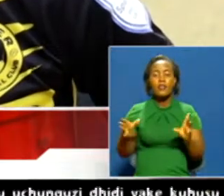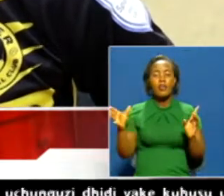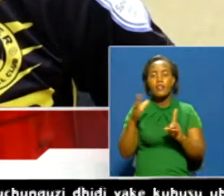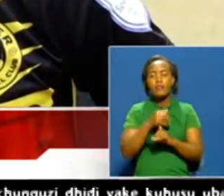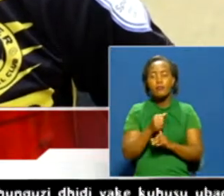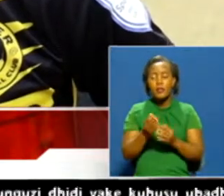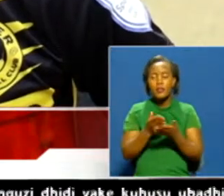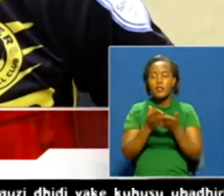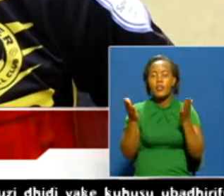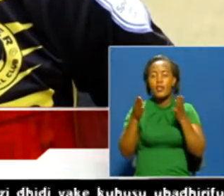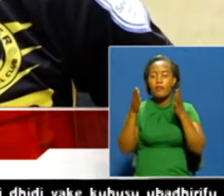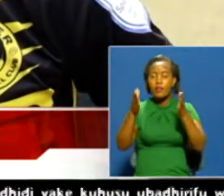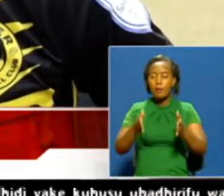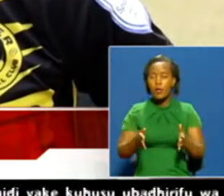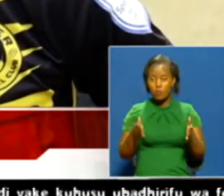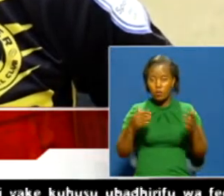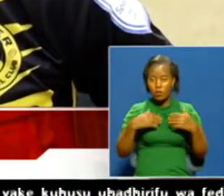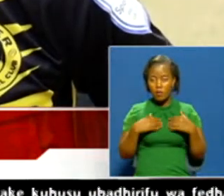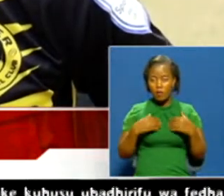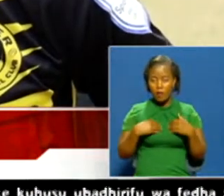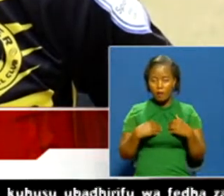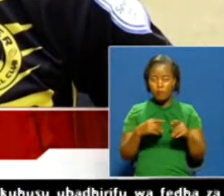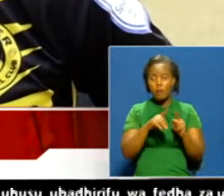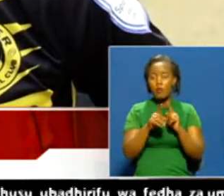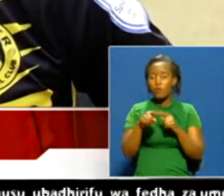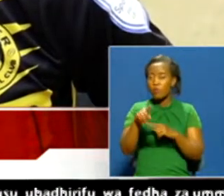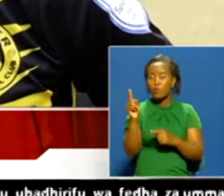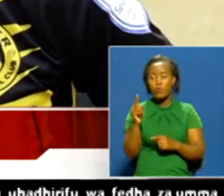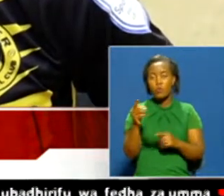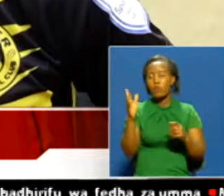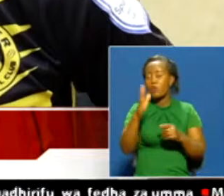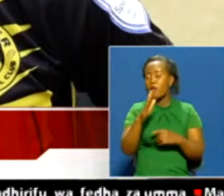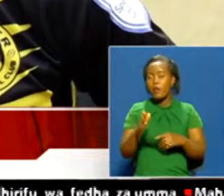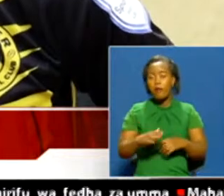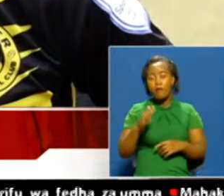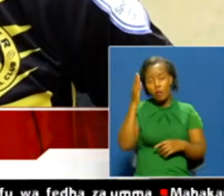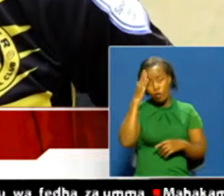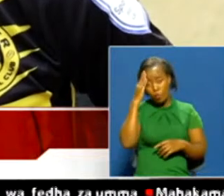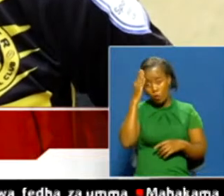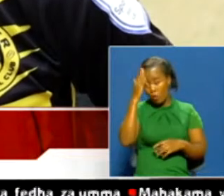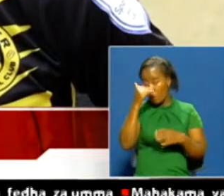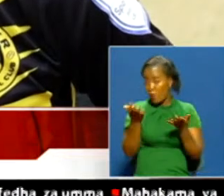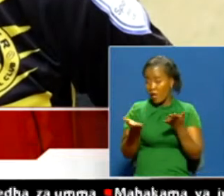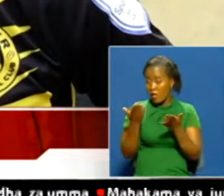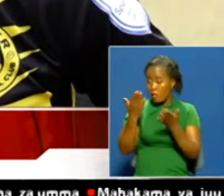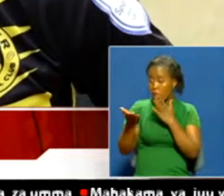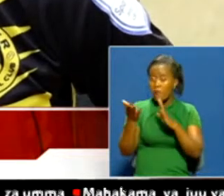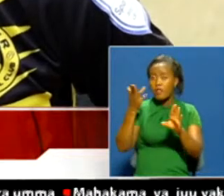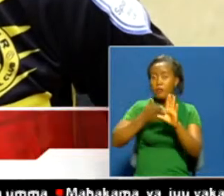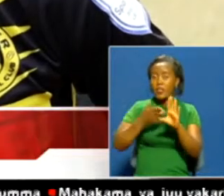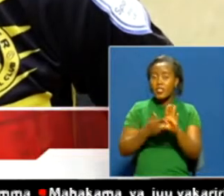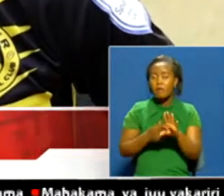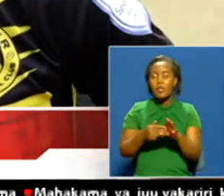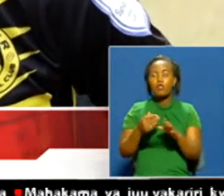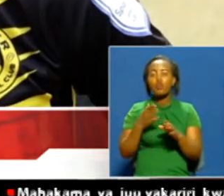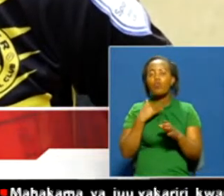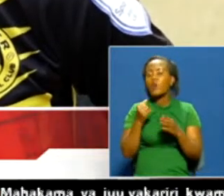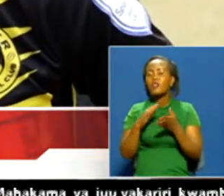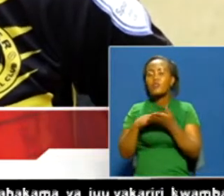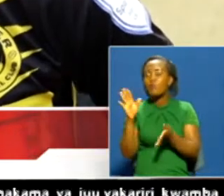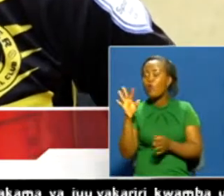League. You never know. People are players. They are looking for greener pastures. You can get